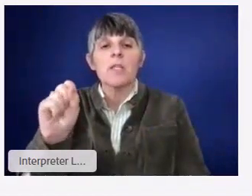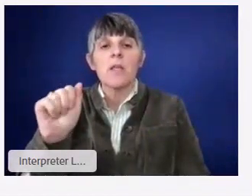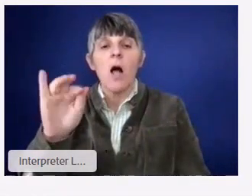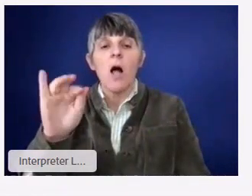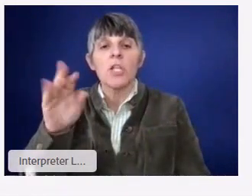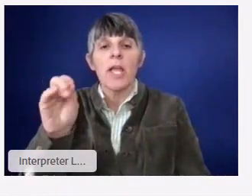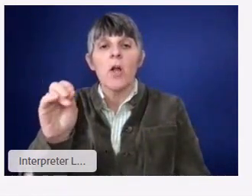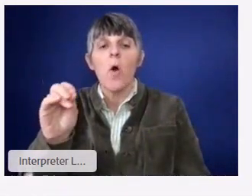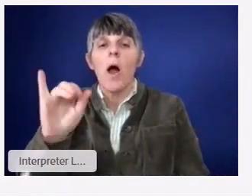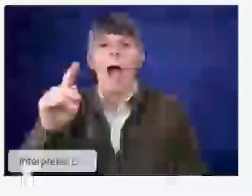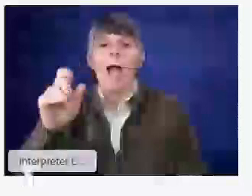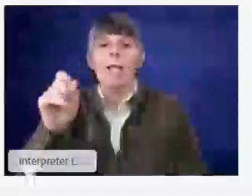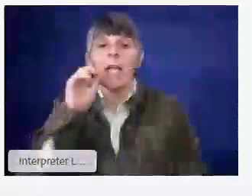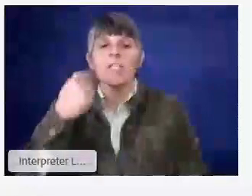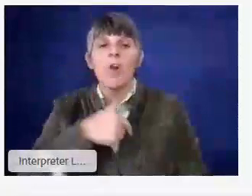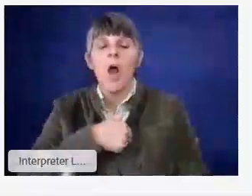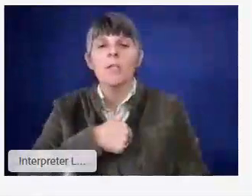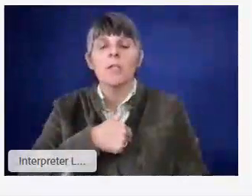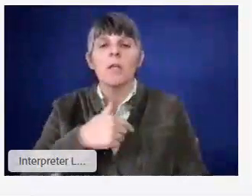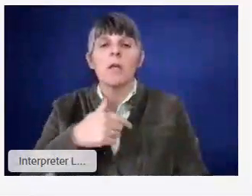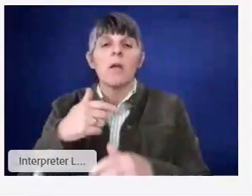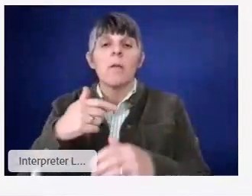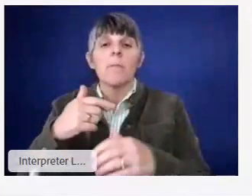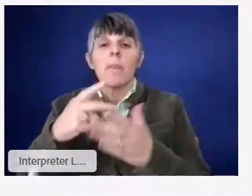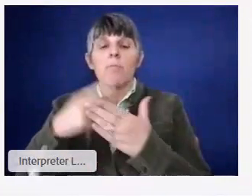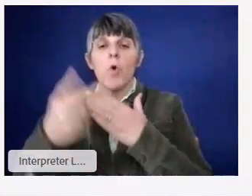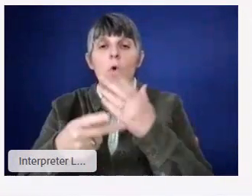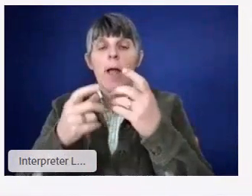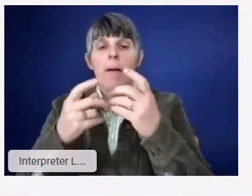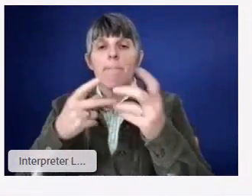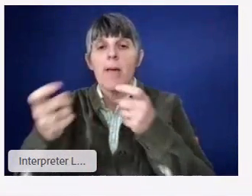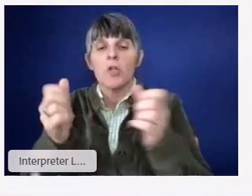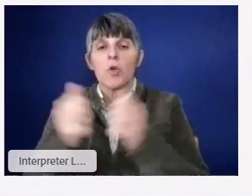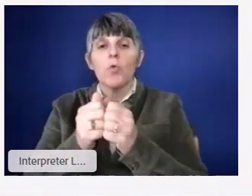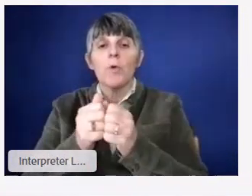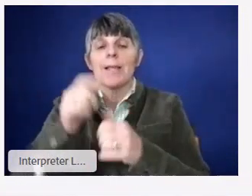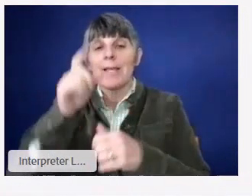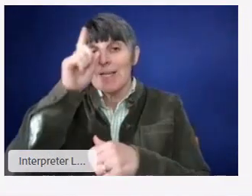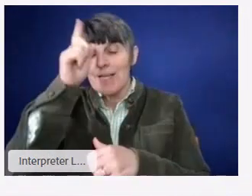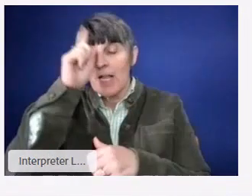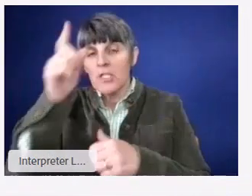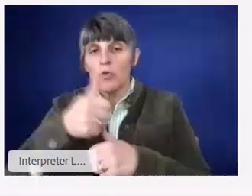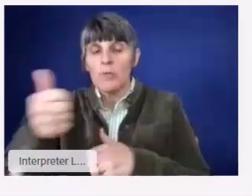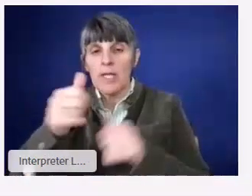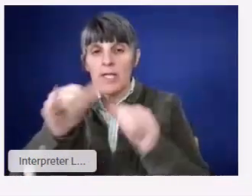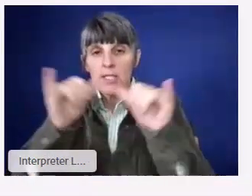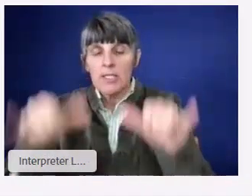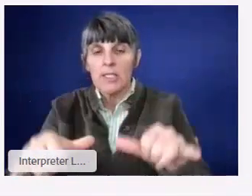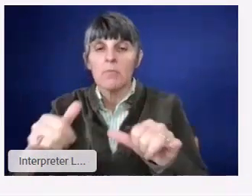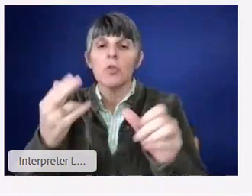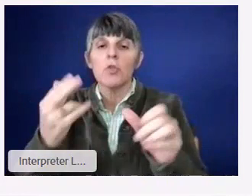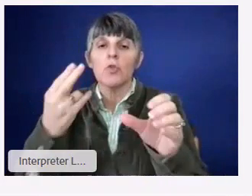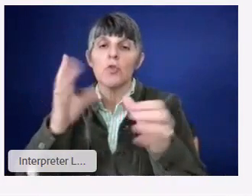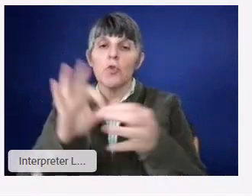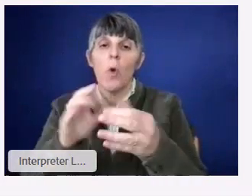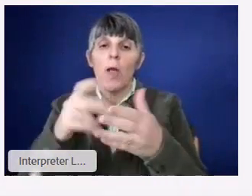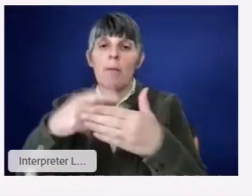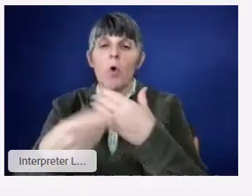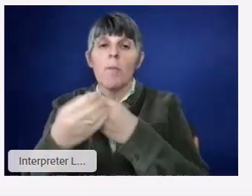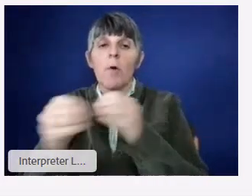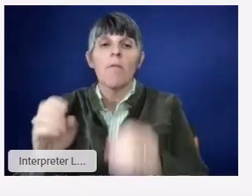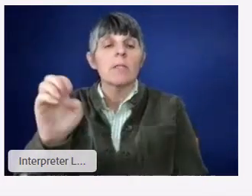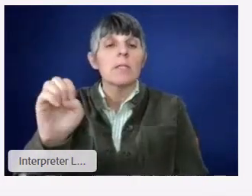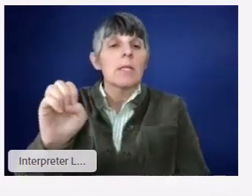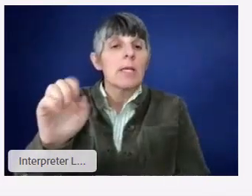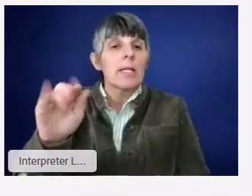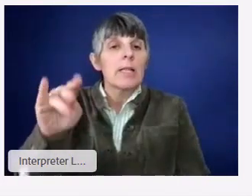ITS4US Program Manager with the Intelligent Transportation Systems Joint Program Office. Elina will provide an